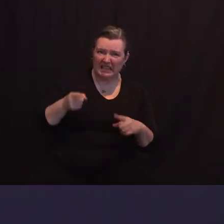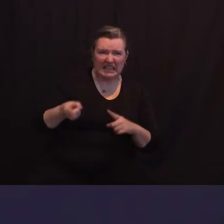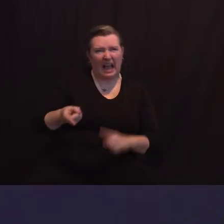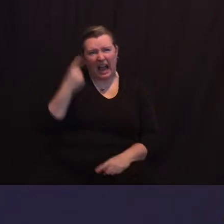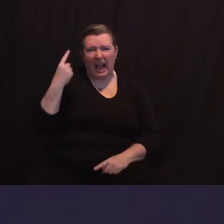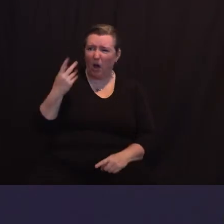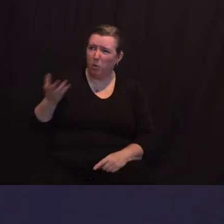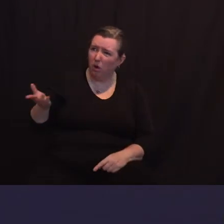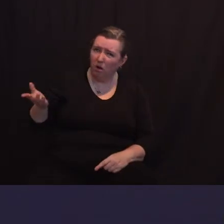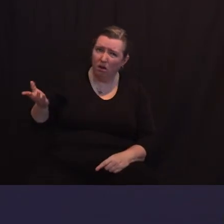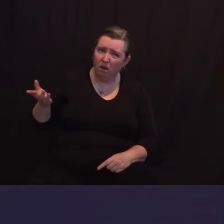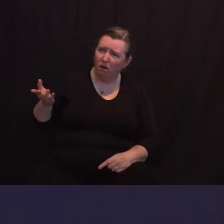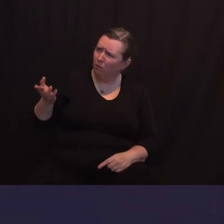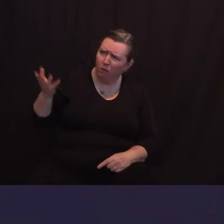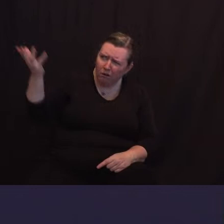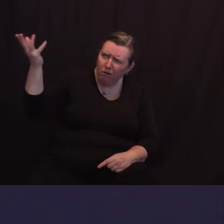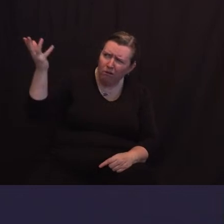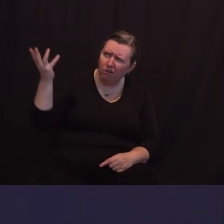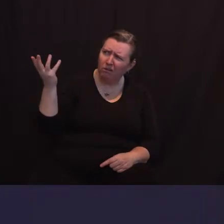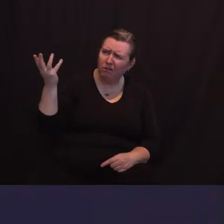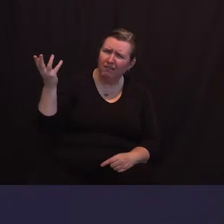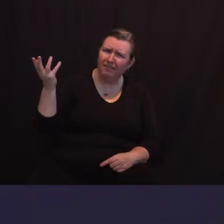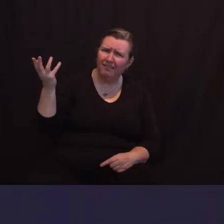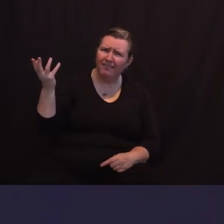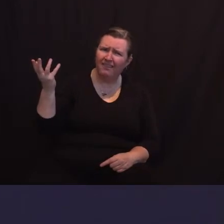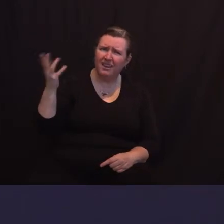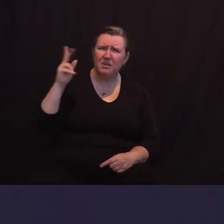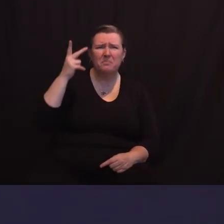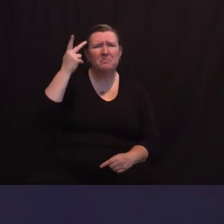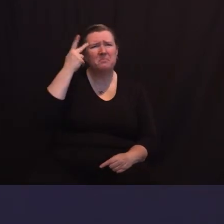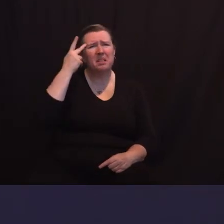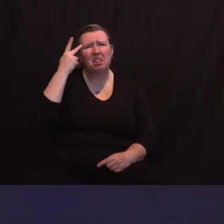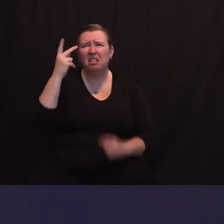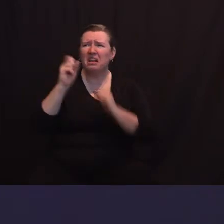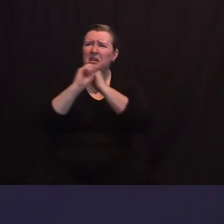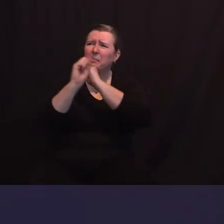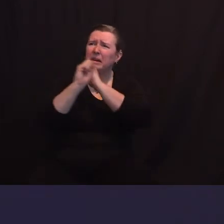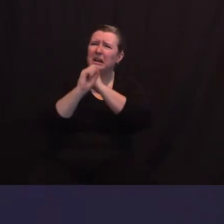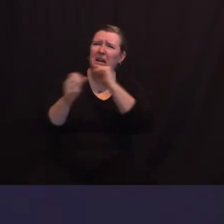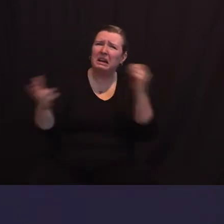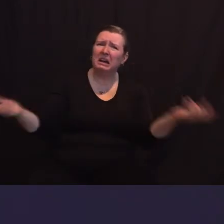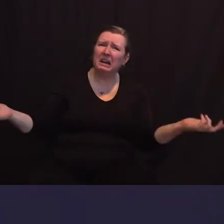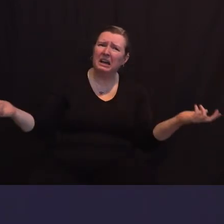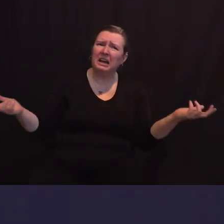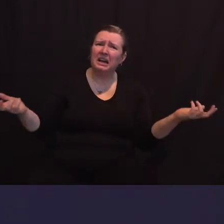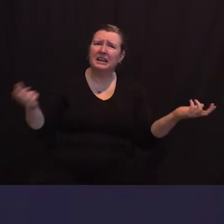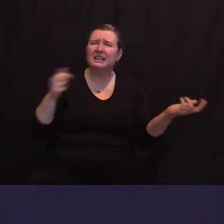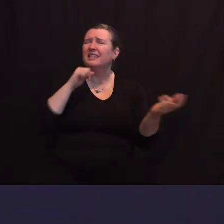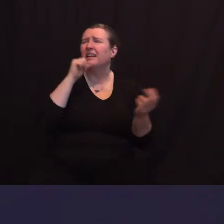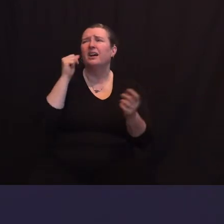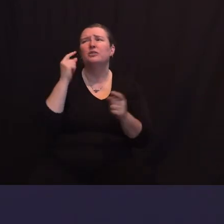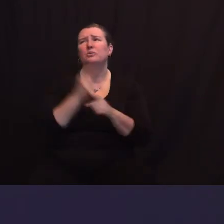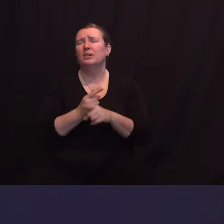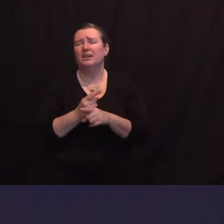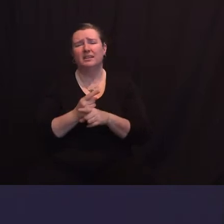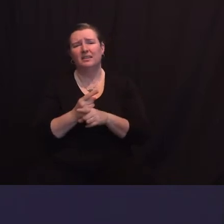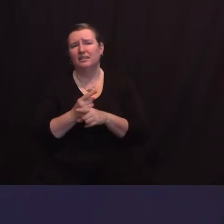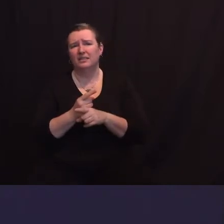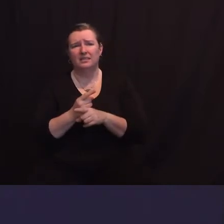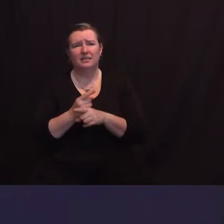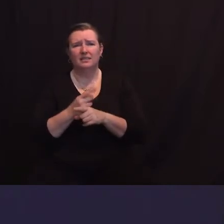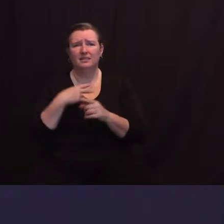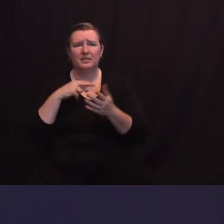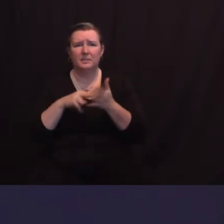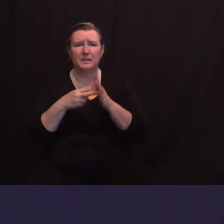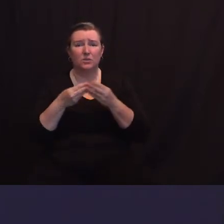knucklehead who's trying to make a political statement that actually you can't come in, therefore you lose the business, and or you get into a